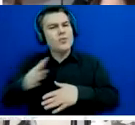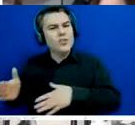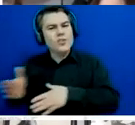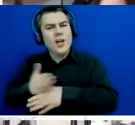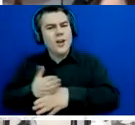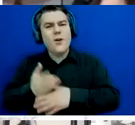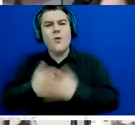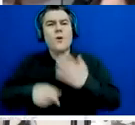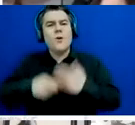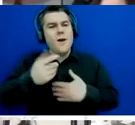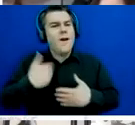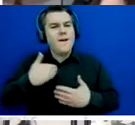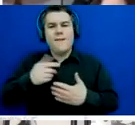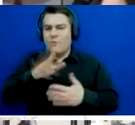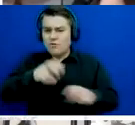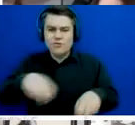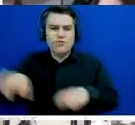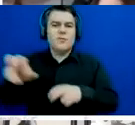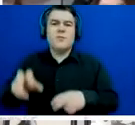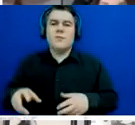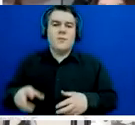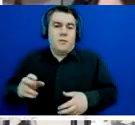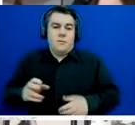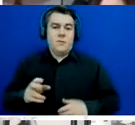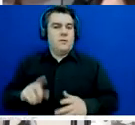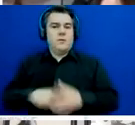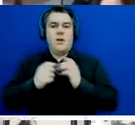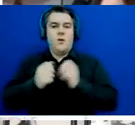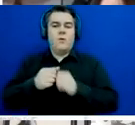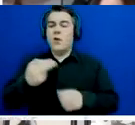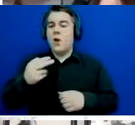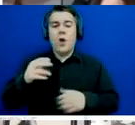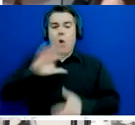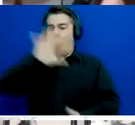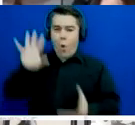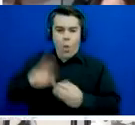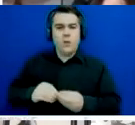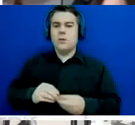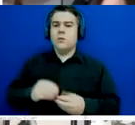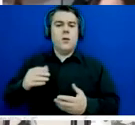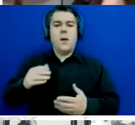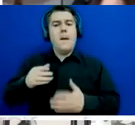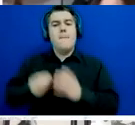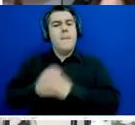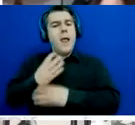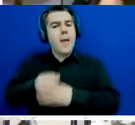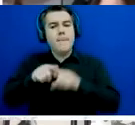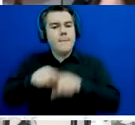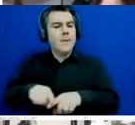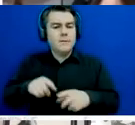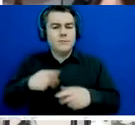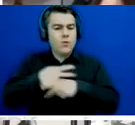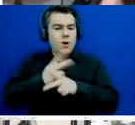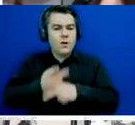have, what the journey you're starting. You are starting a journey with some holistic, amazing plant-based products that are going to change